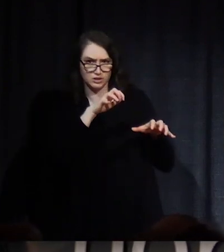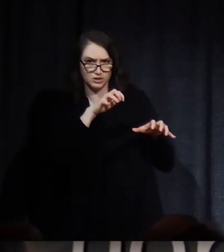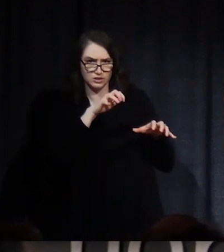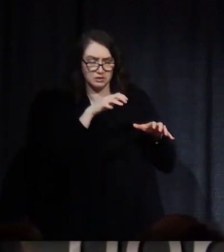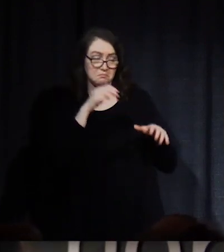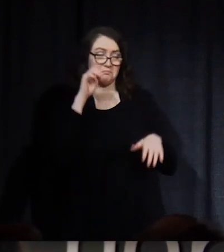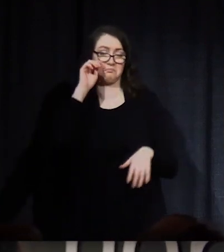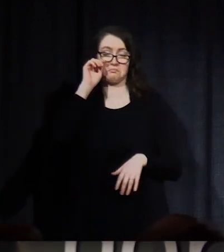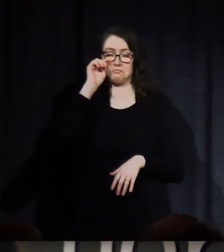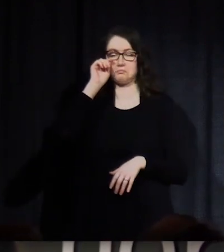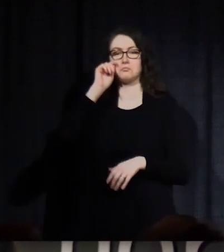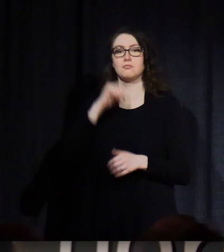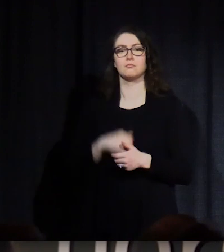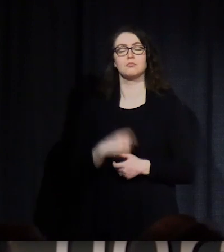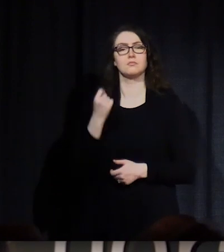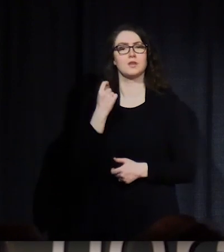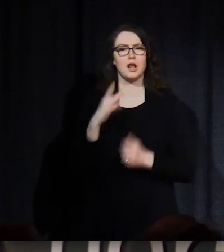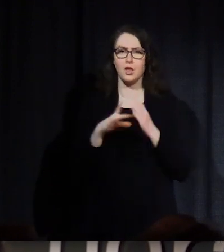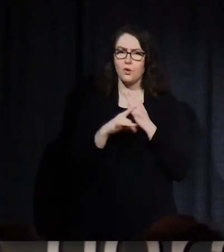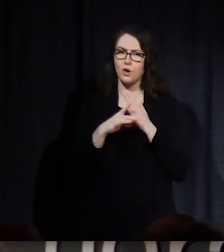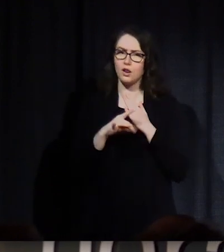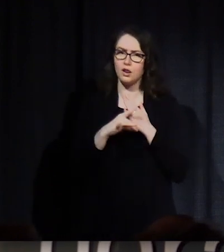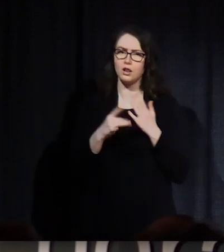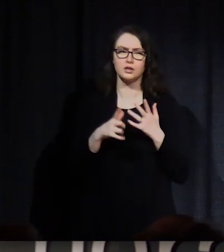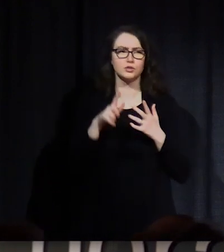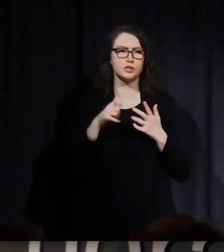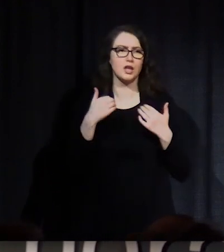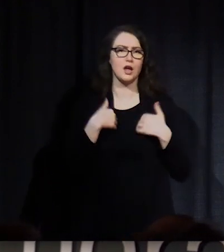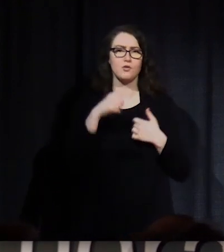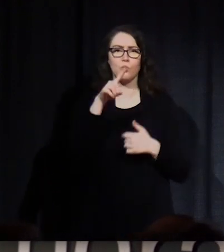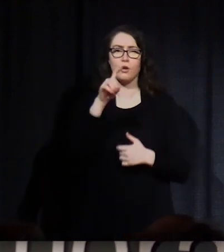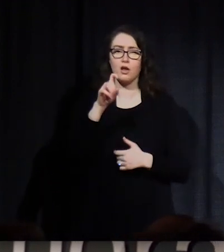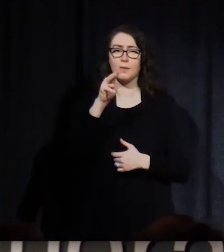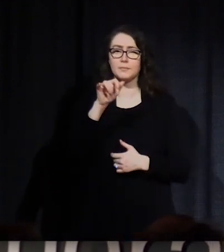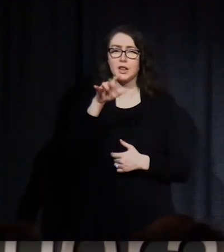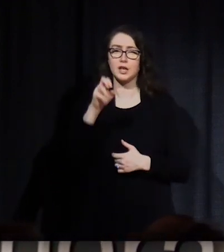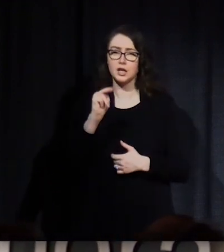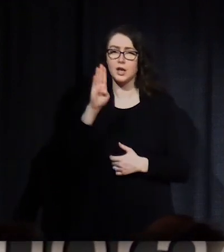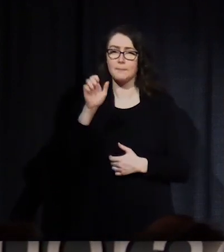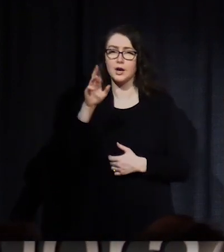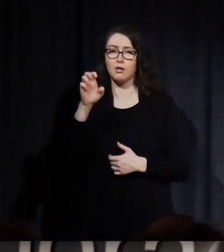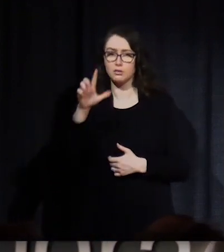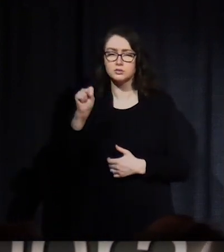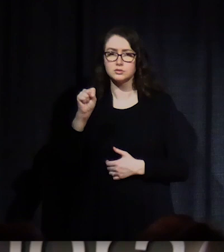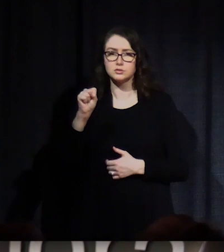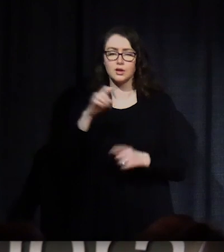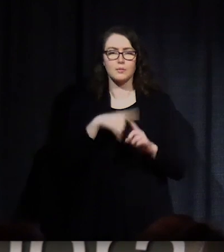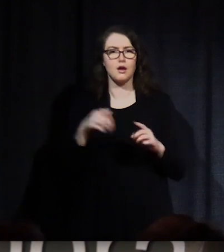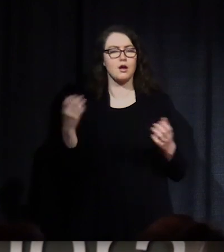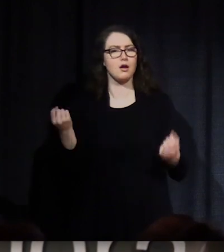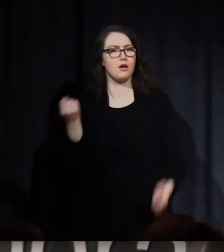While a typical oil prospect would need to be more than 100 million barrels to make business sense, Alaska's